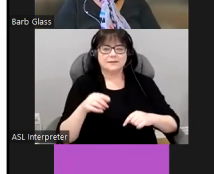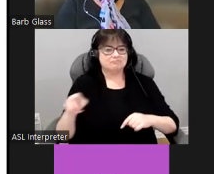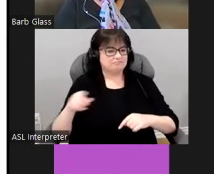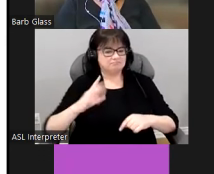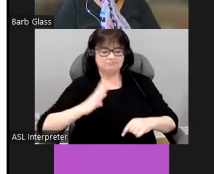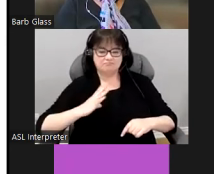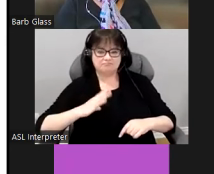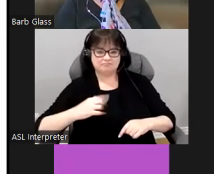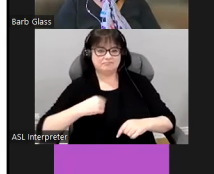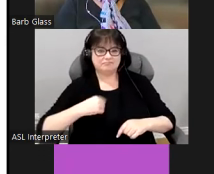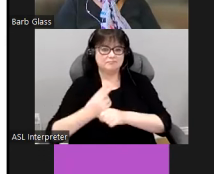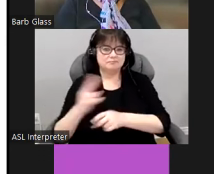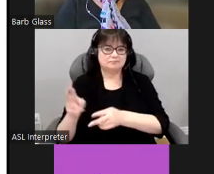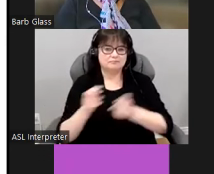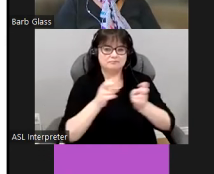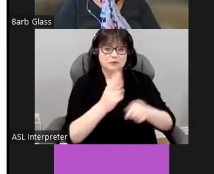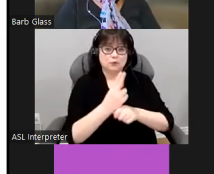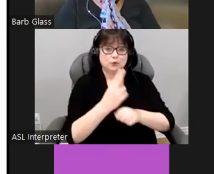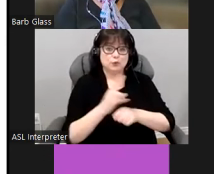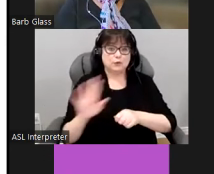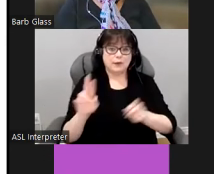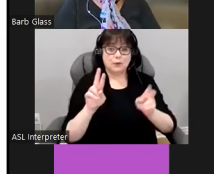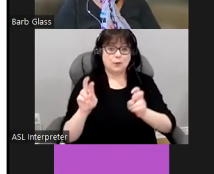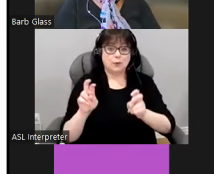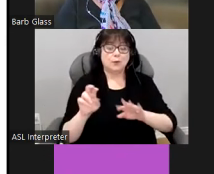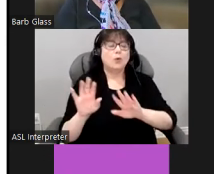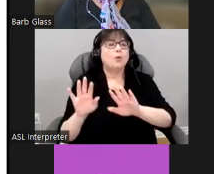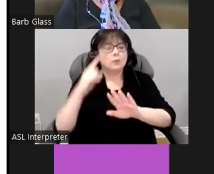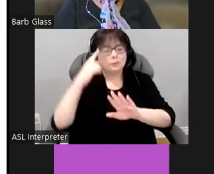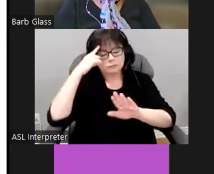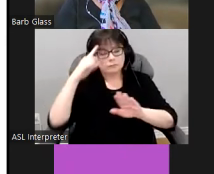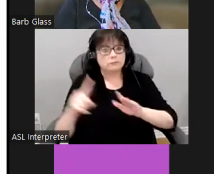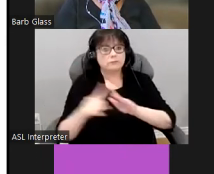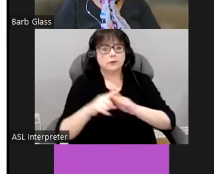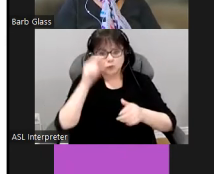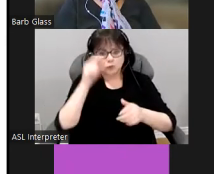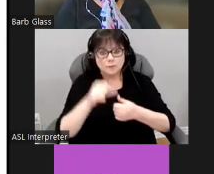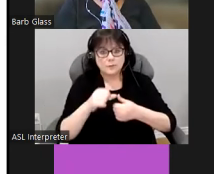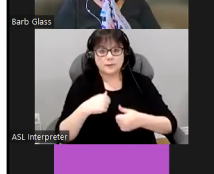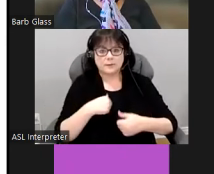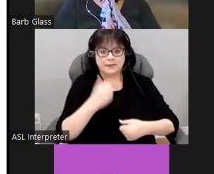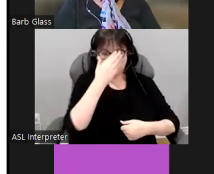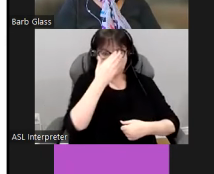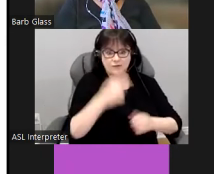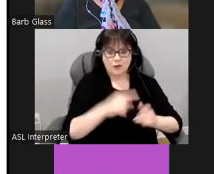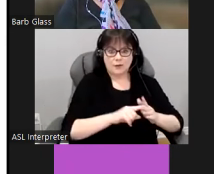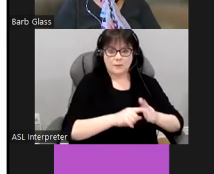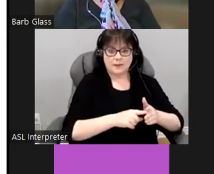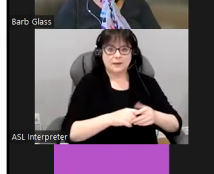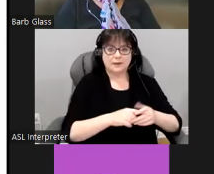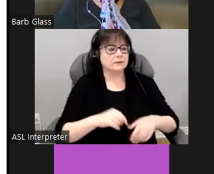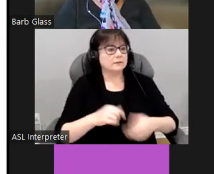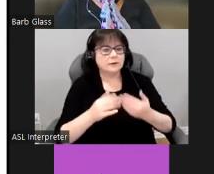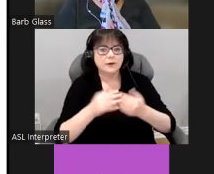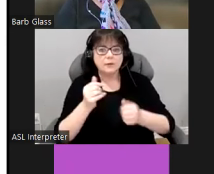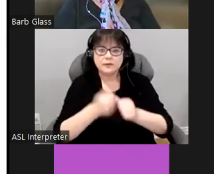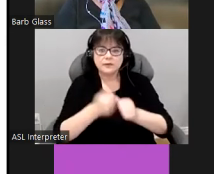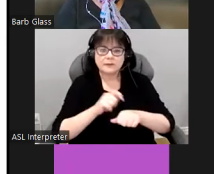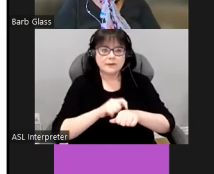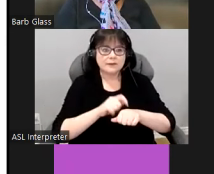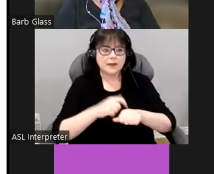And that does remind me of something else that I forgot at the beginning. And I usually forget almost every time I do one of